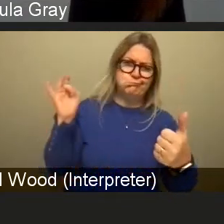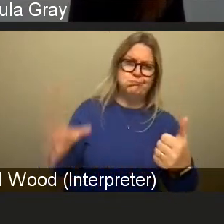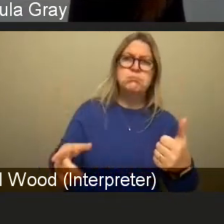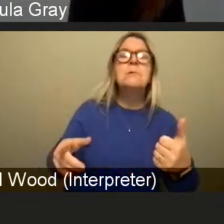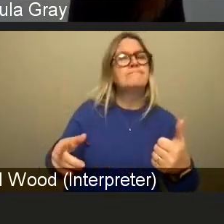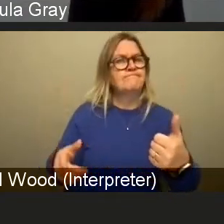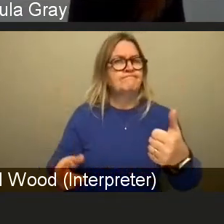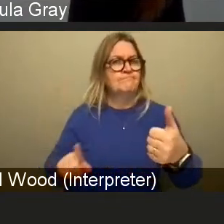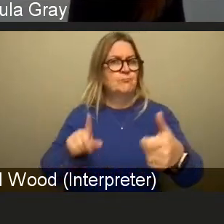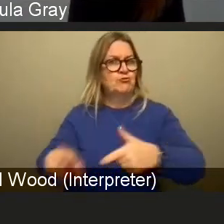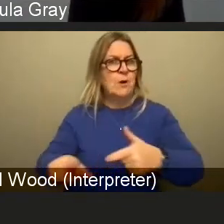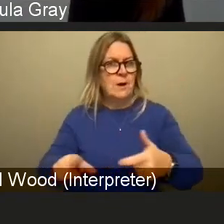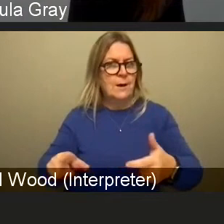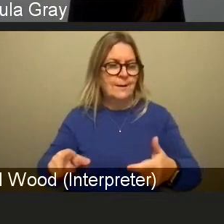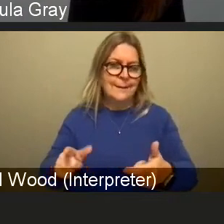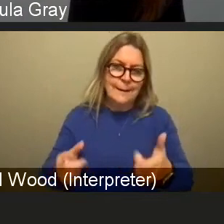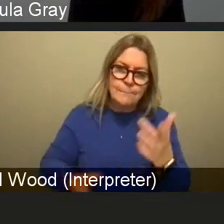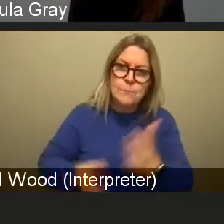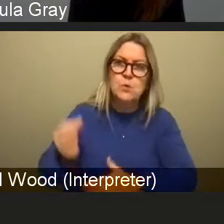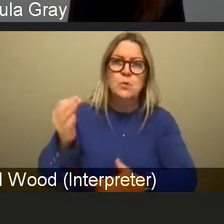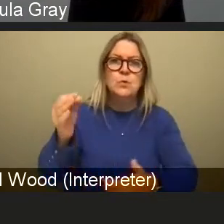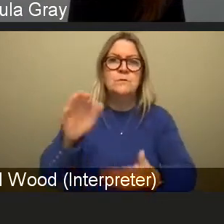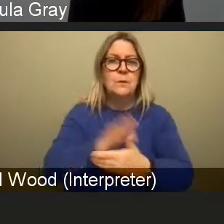mindsets internally in that sense.